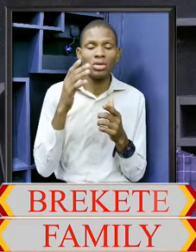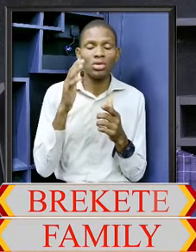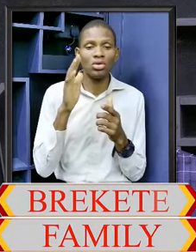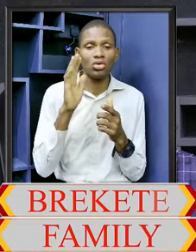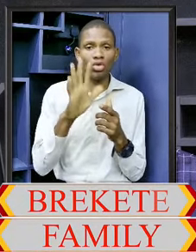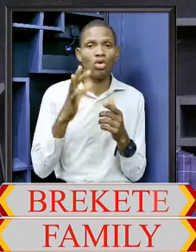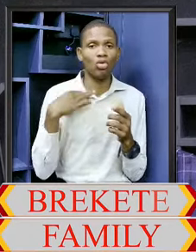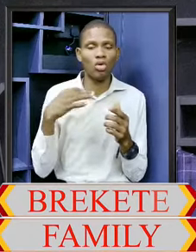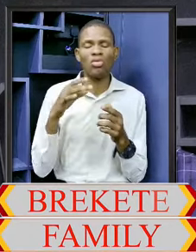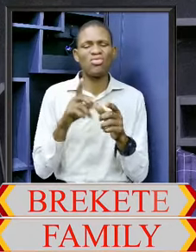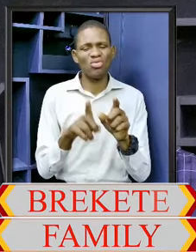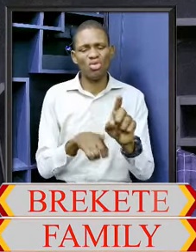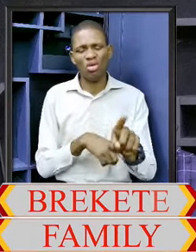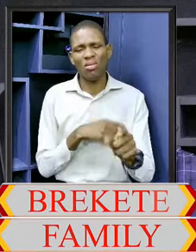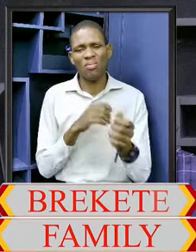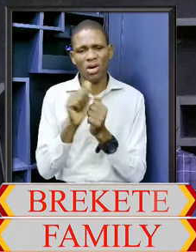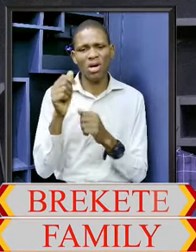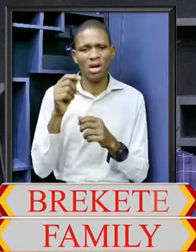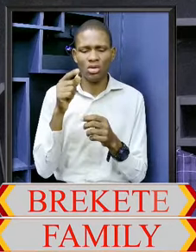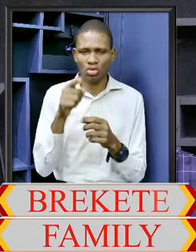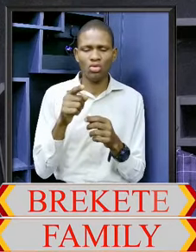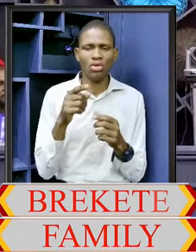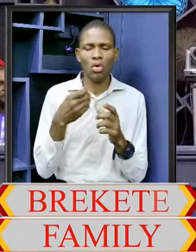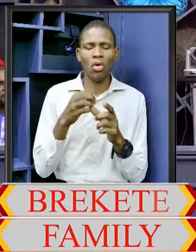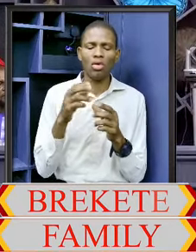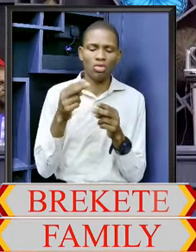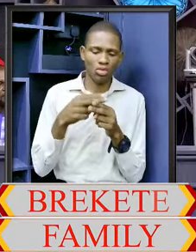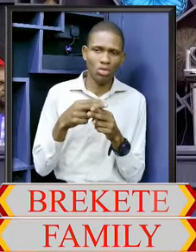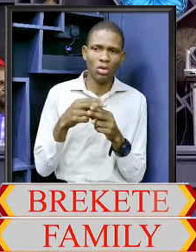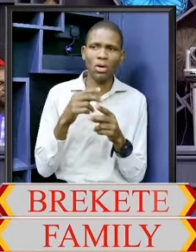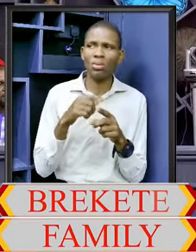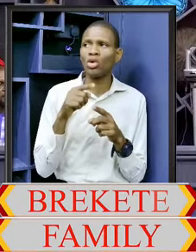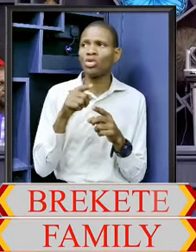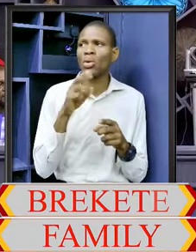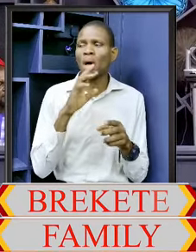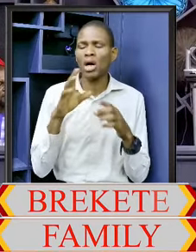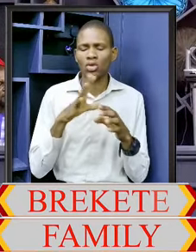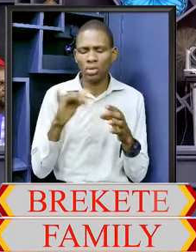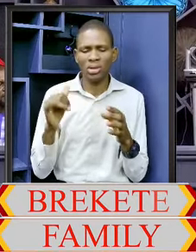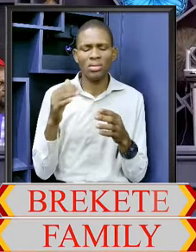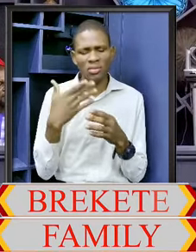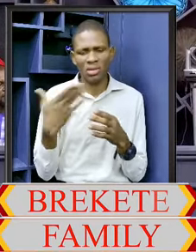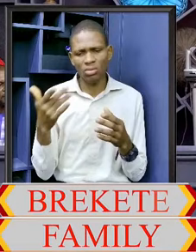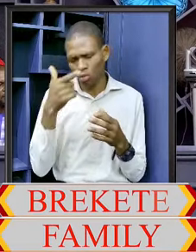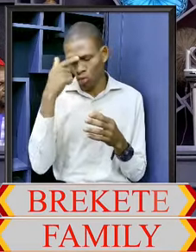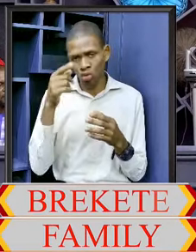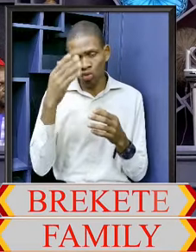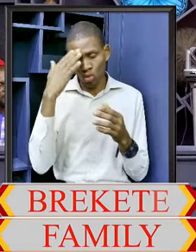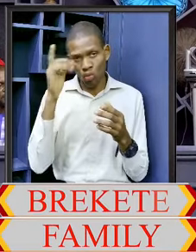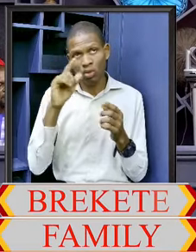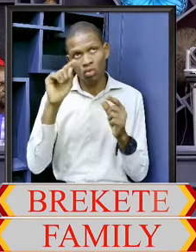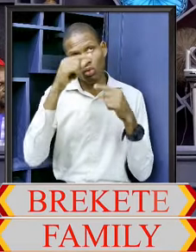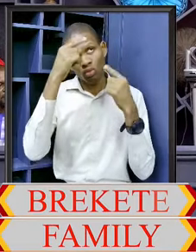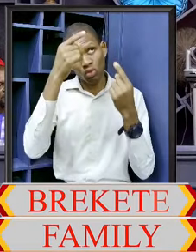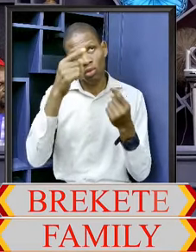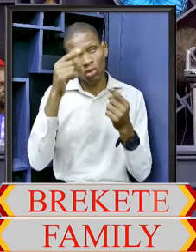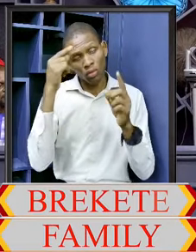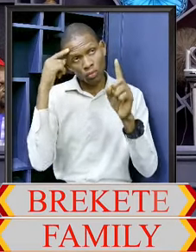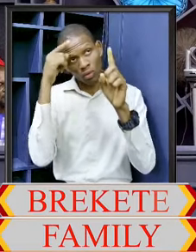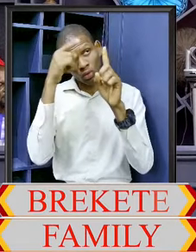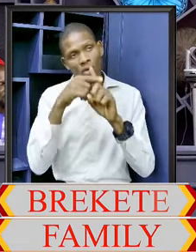somehow. Somehow the thing go they long, a big go they short. It did, then go do them everything because in no way in they go, in no way in come from. He did